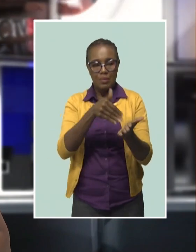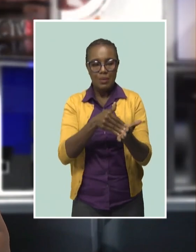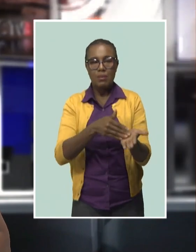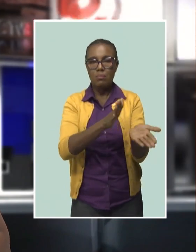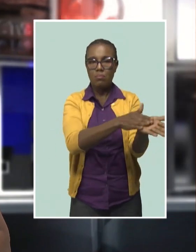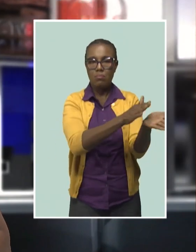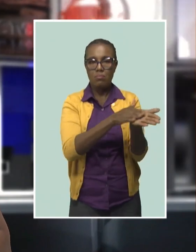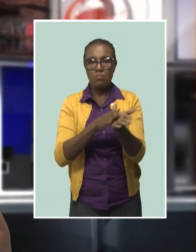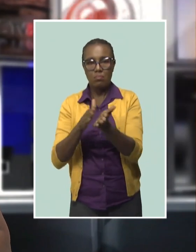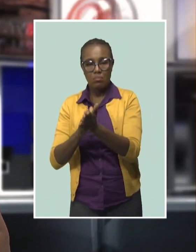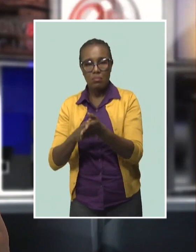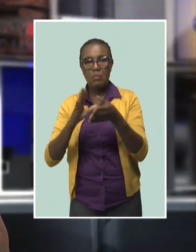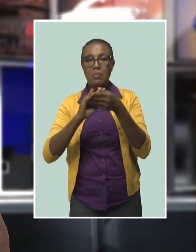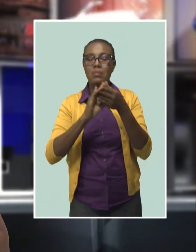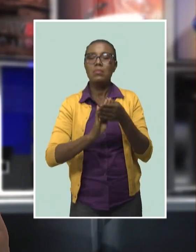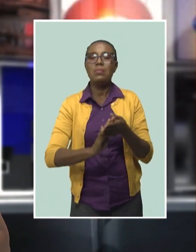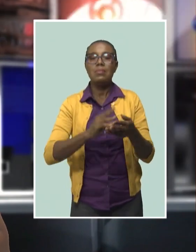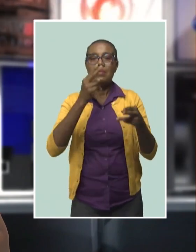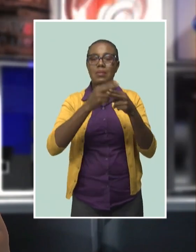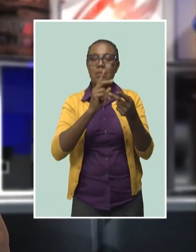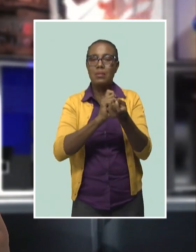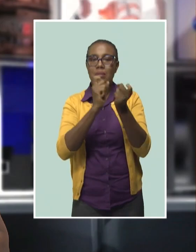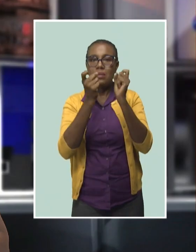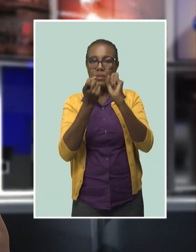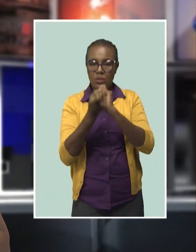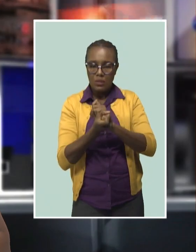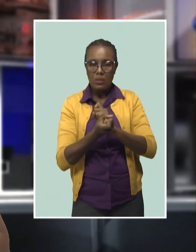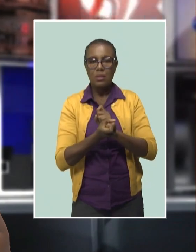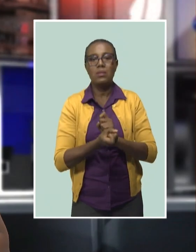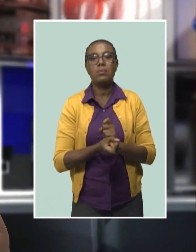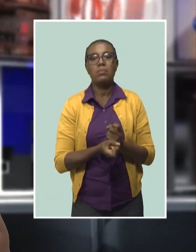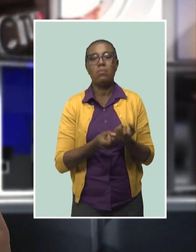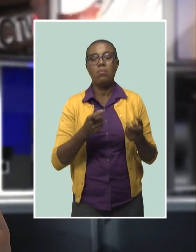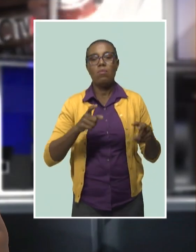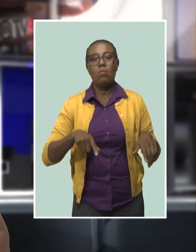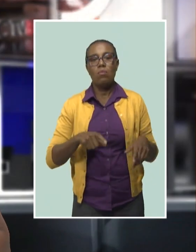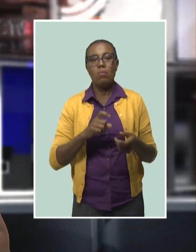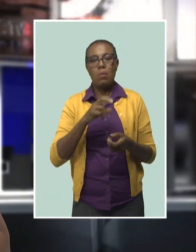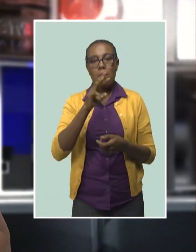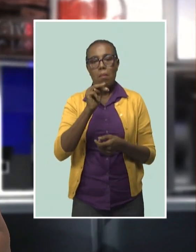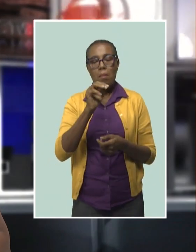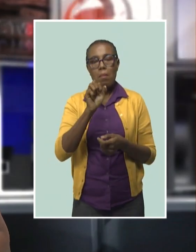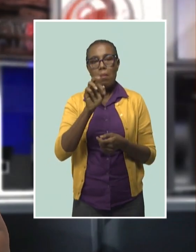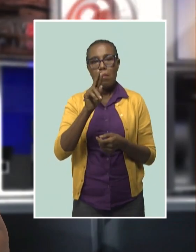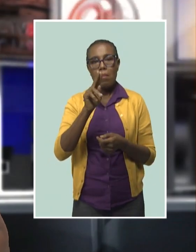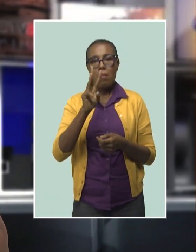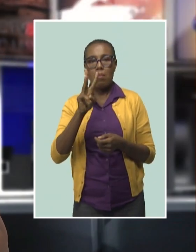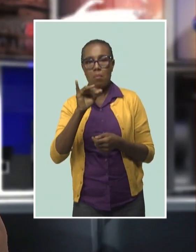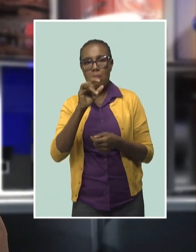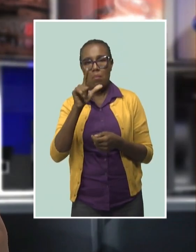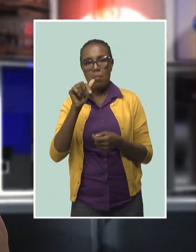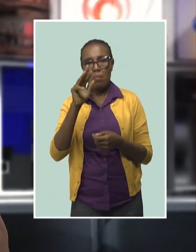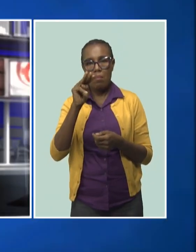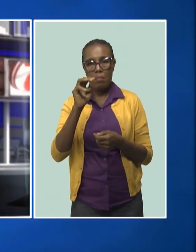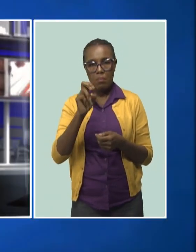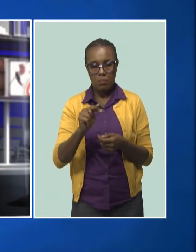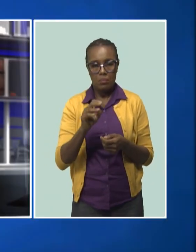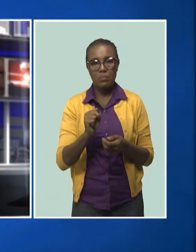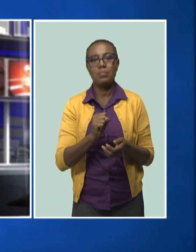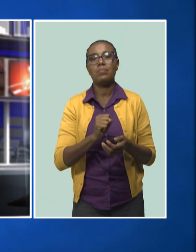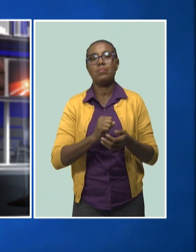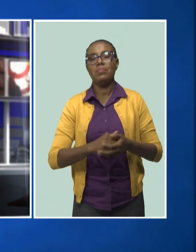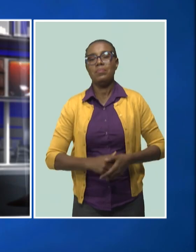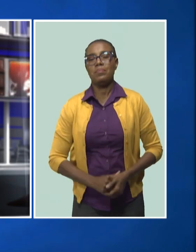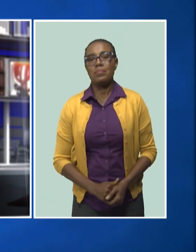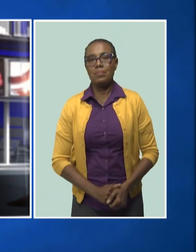that it be renamed after the late MP for St. Michael Northwest, Mark Williams. Pearson, it's been a full day of speeches, but that's a wrap on